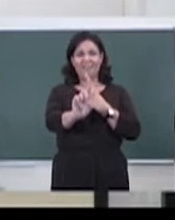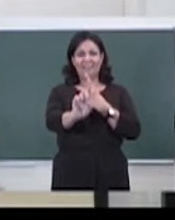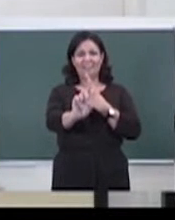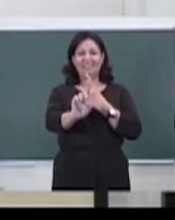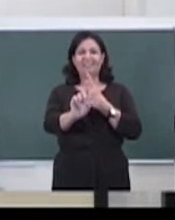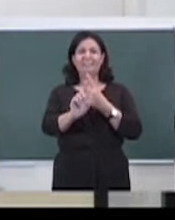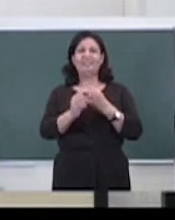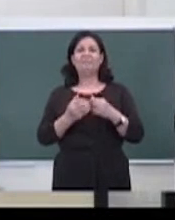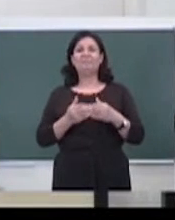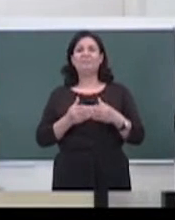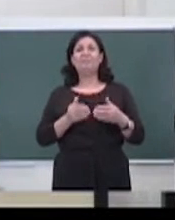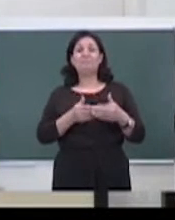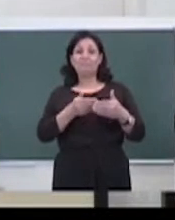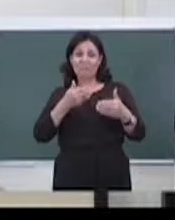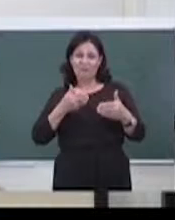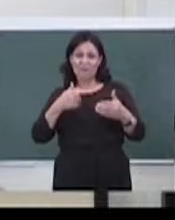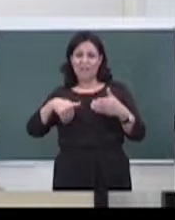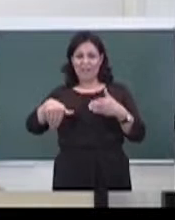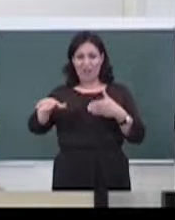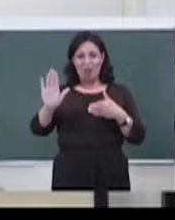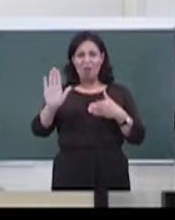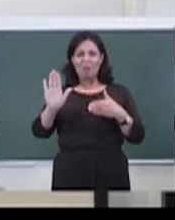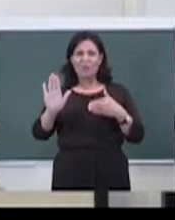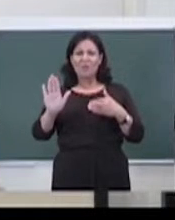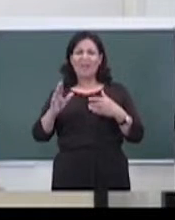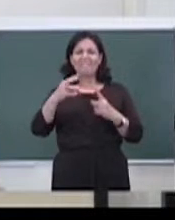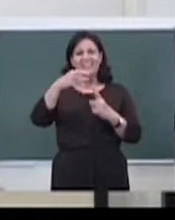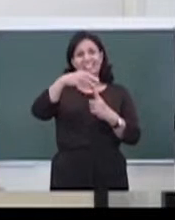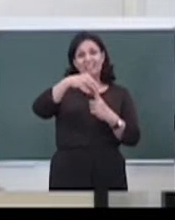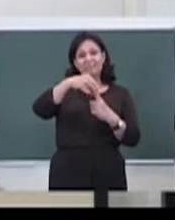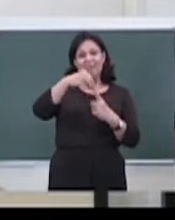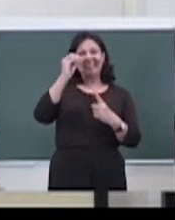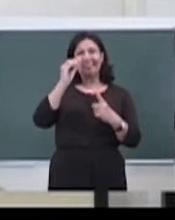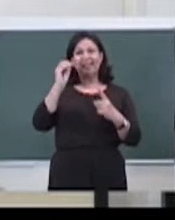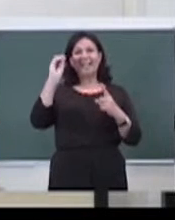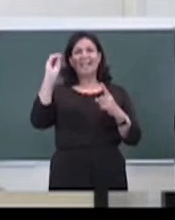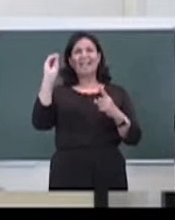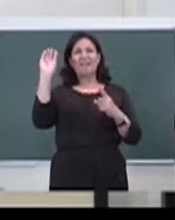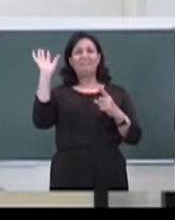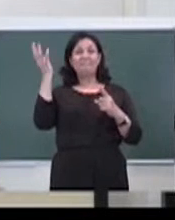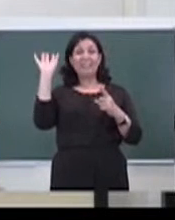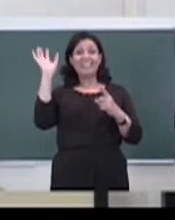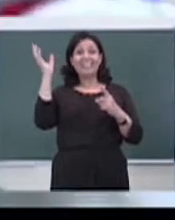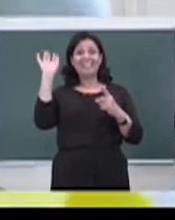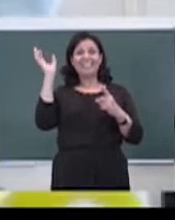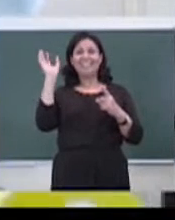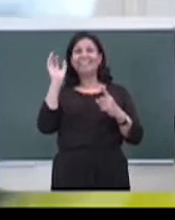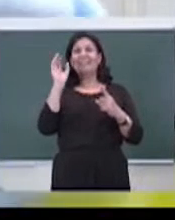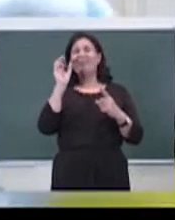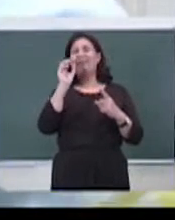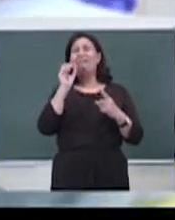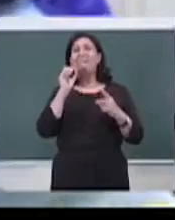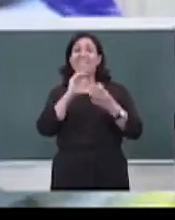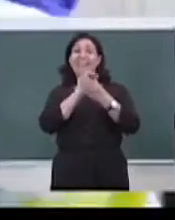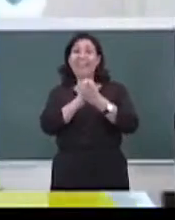Before we go, we have a special message from our special friend,